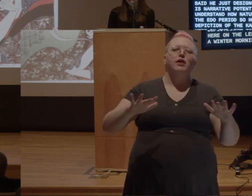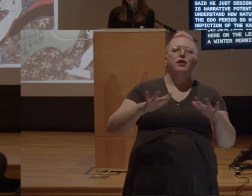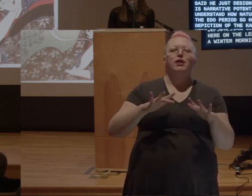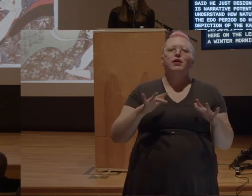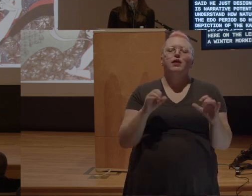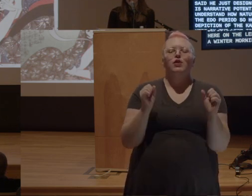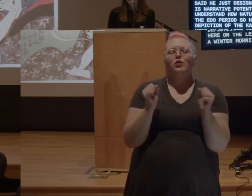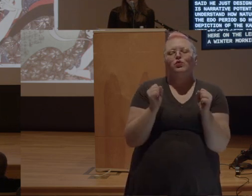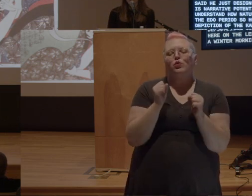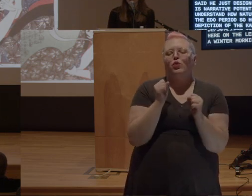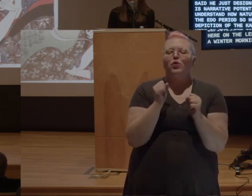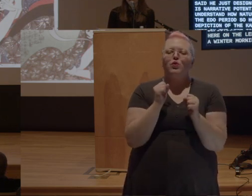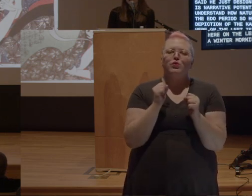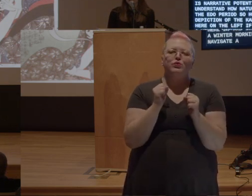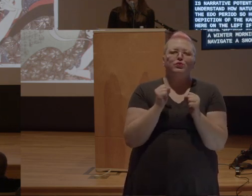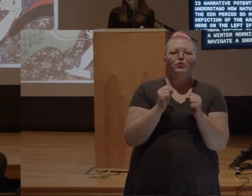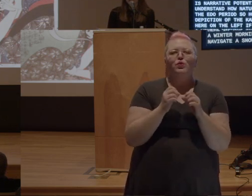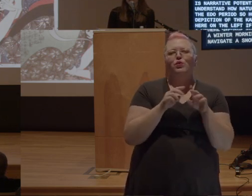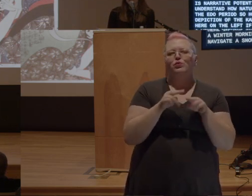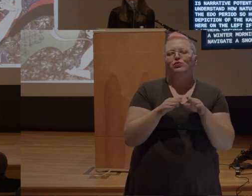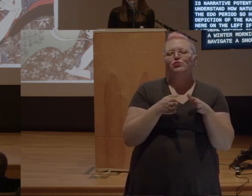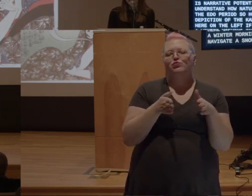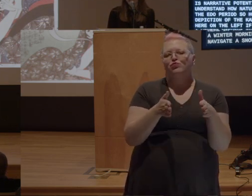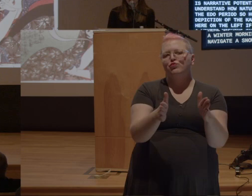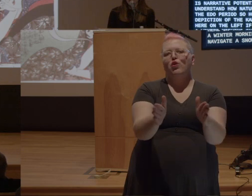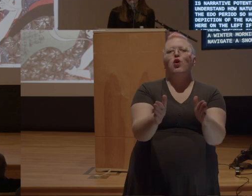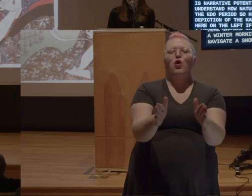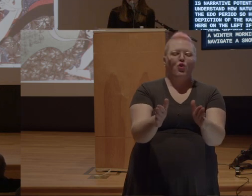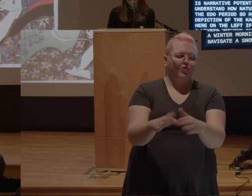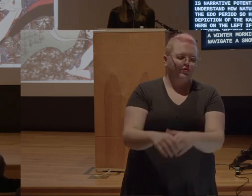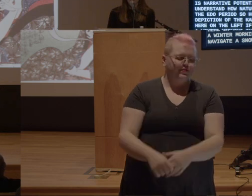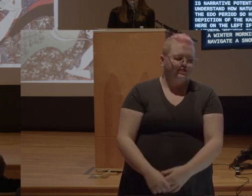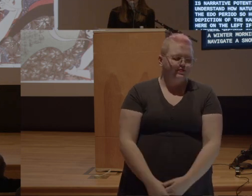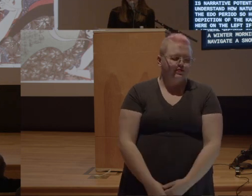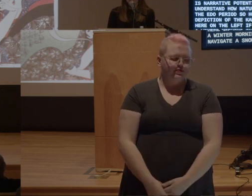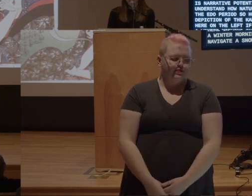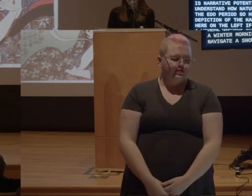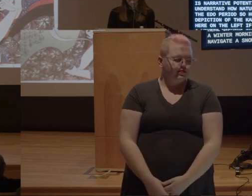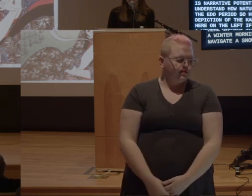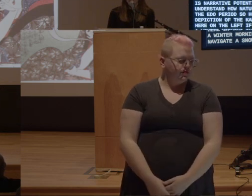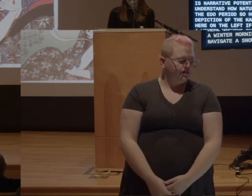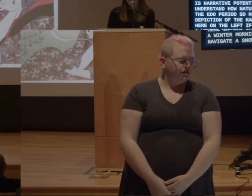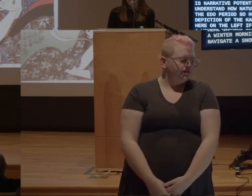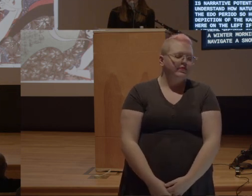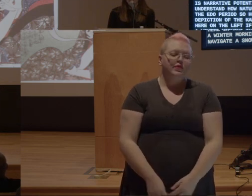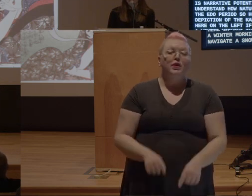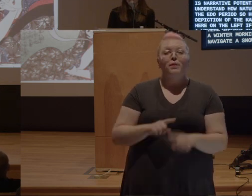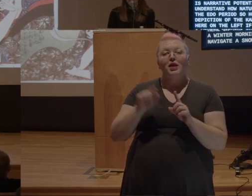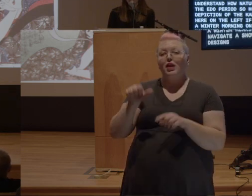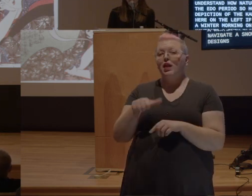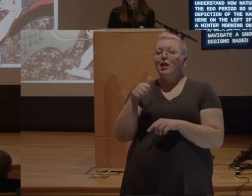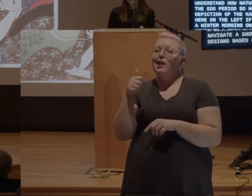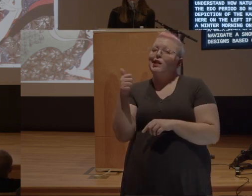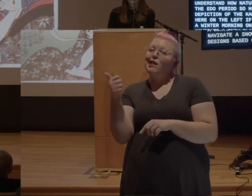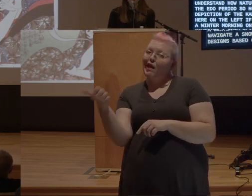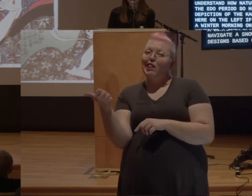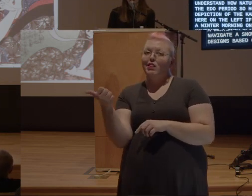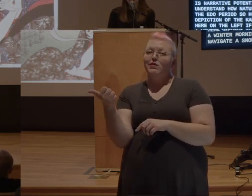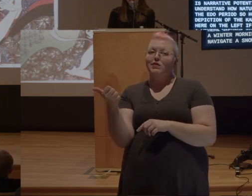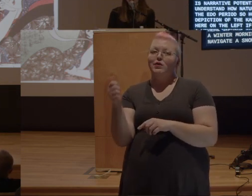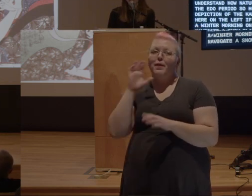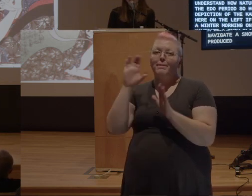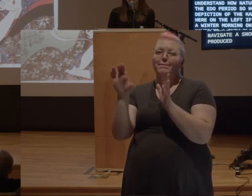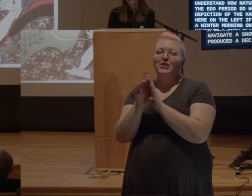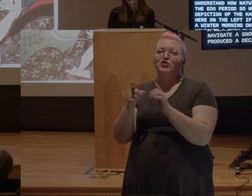travelers quietly navigate a snow-blanketed slope. However, another of Hiroshige's designs, based on Kameyama, which was produced